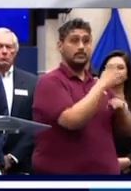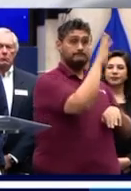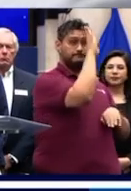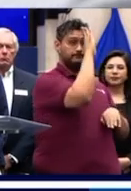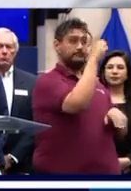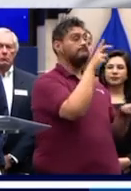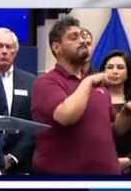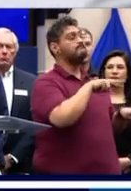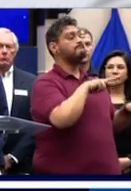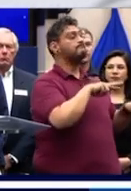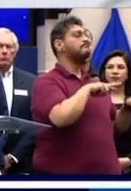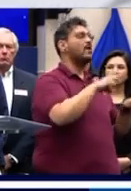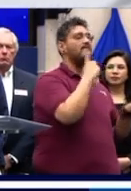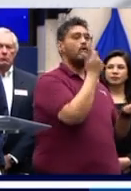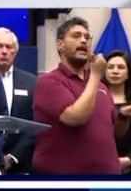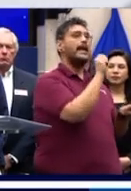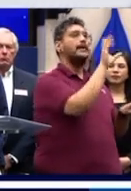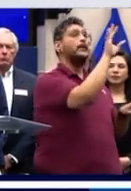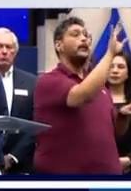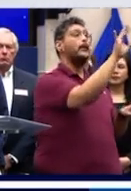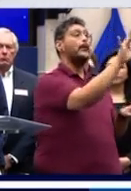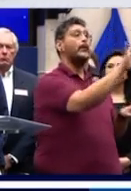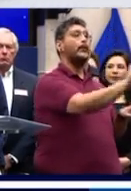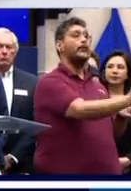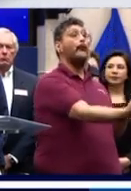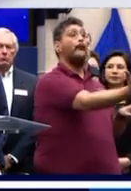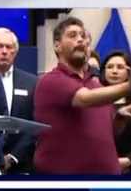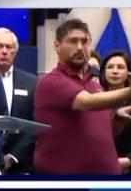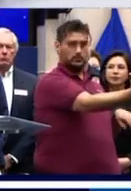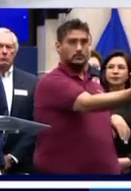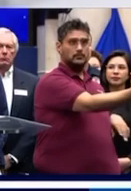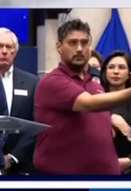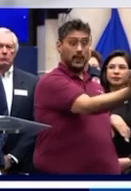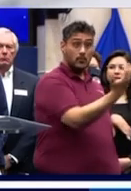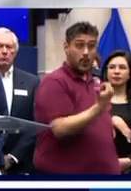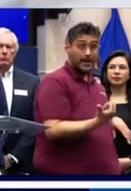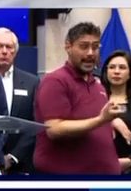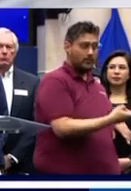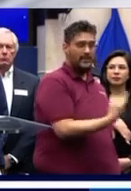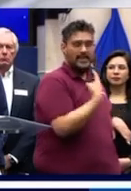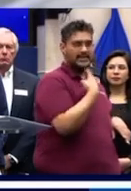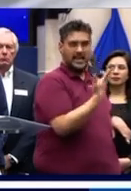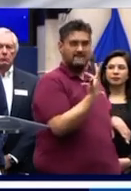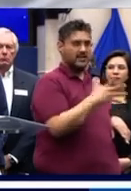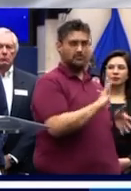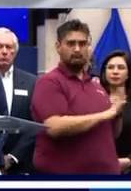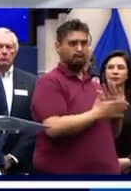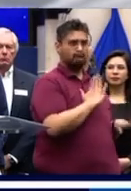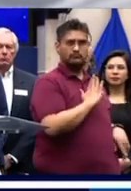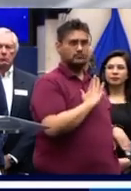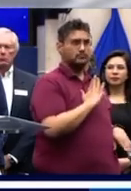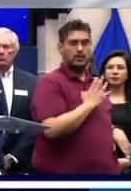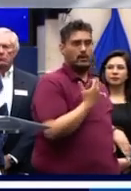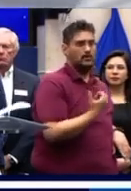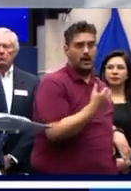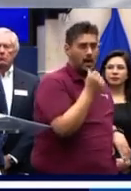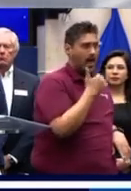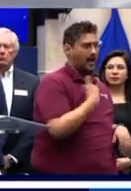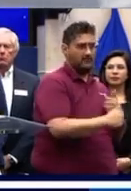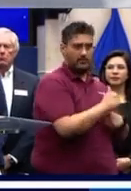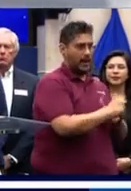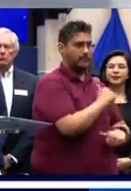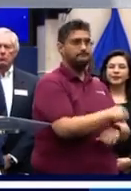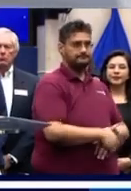the area for any flare-ups. The fire has been declared as a knockdown, and there are no current